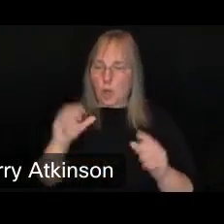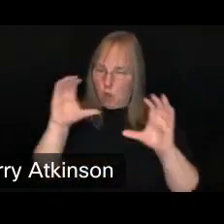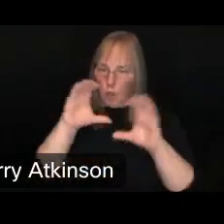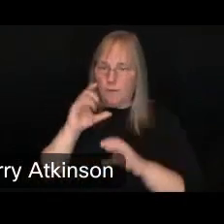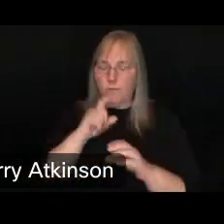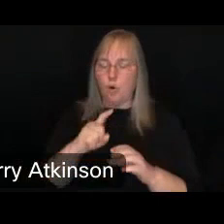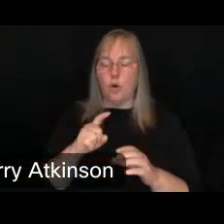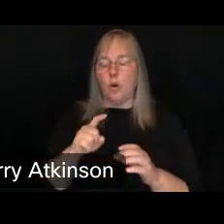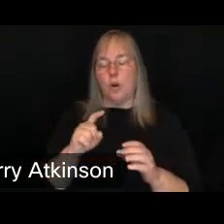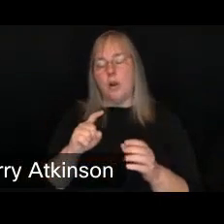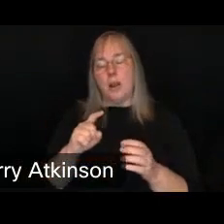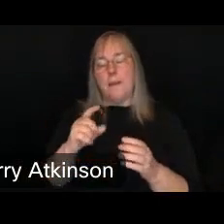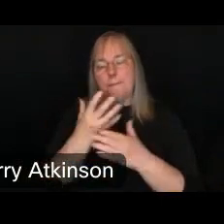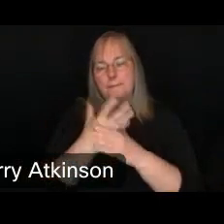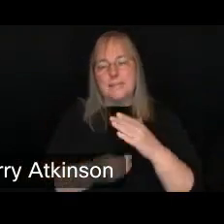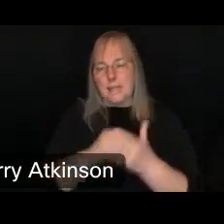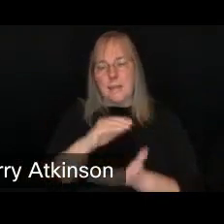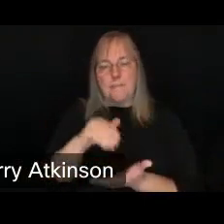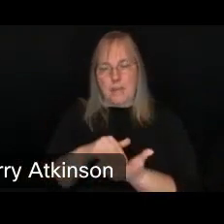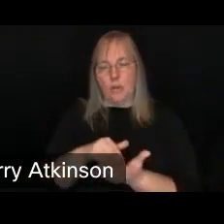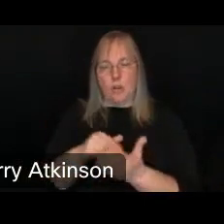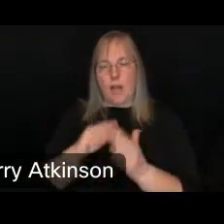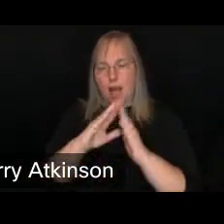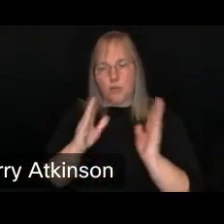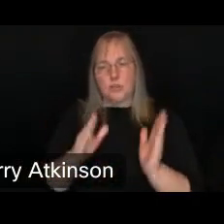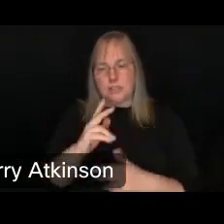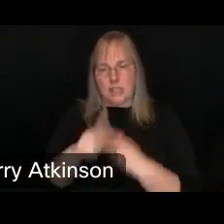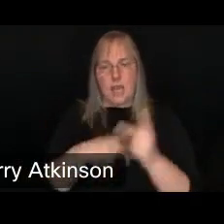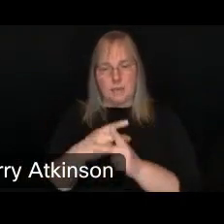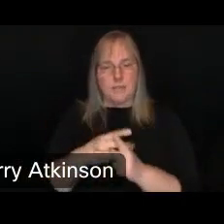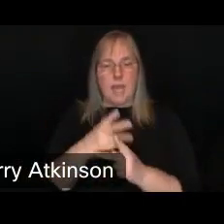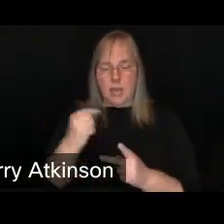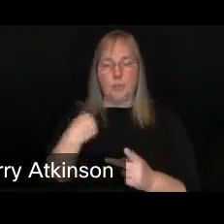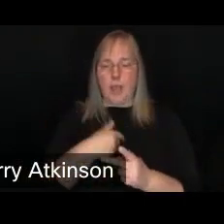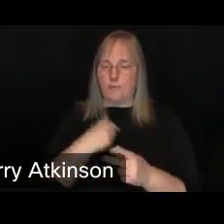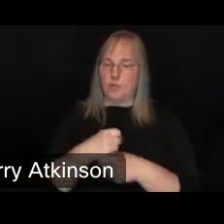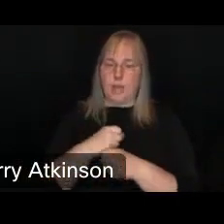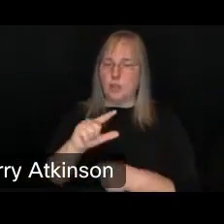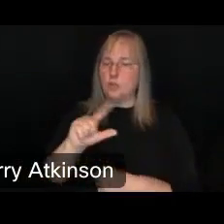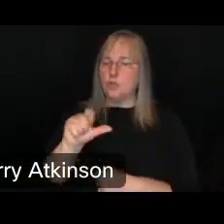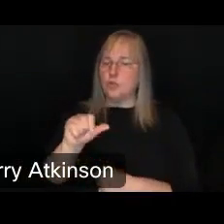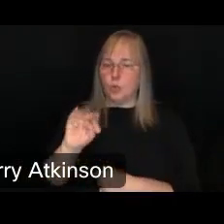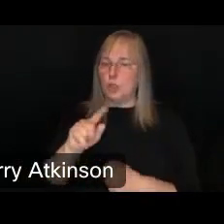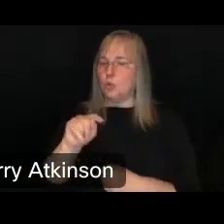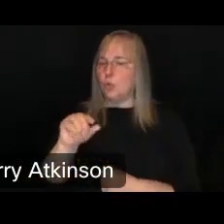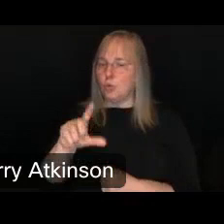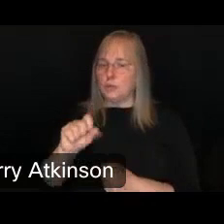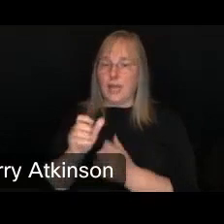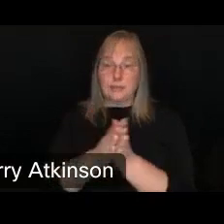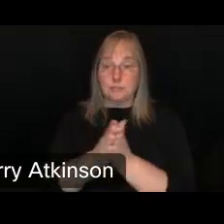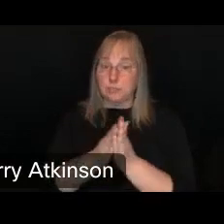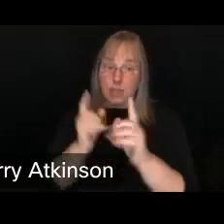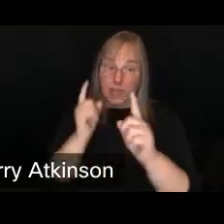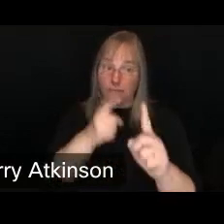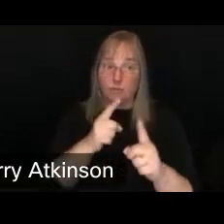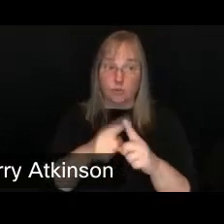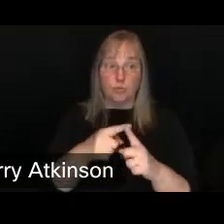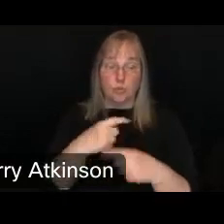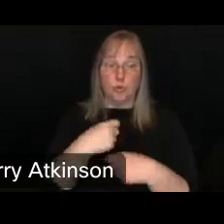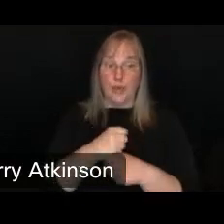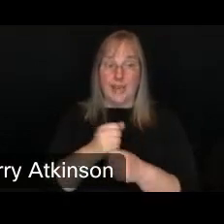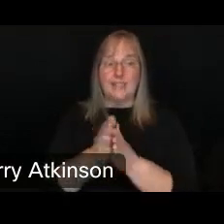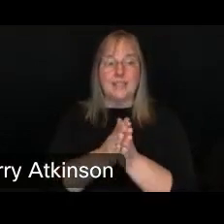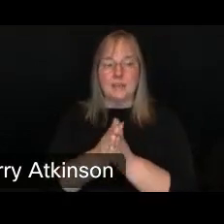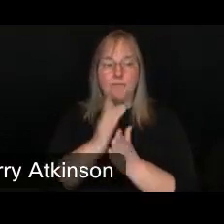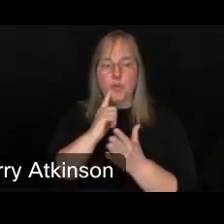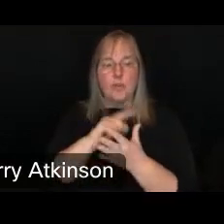dwelling units throughout the county. And we will need to create zoning tools and incentives to increase opportunities for these housing types. So missing